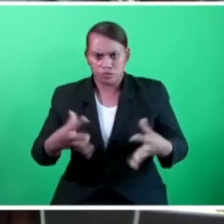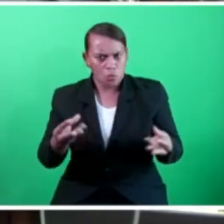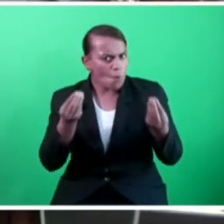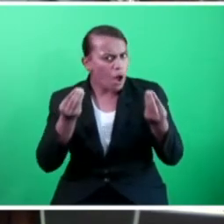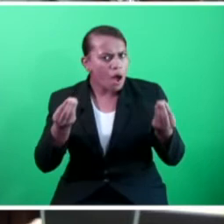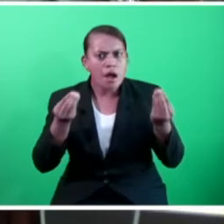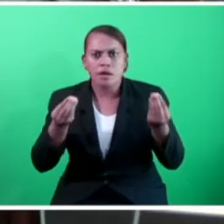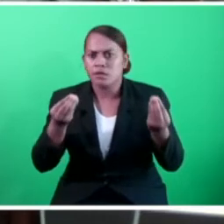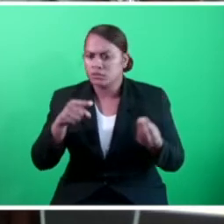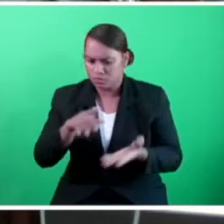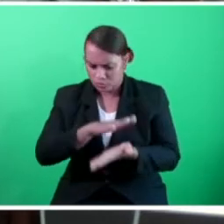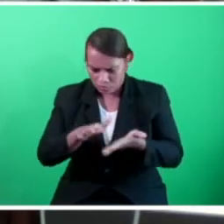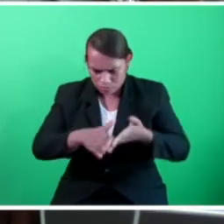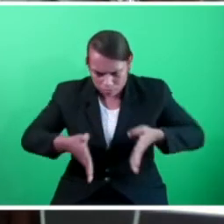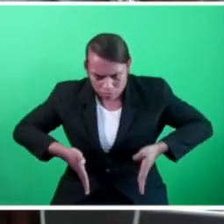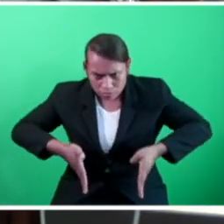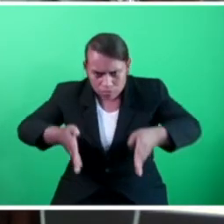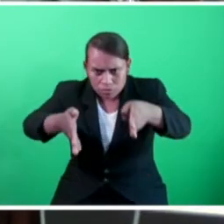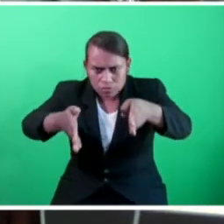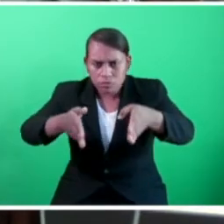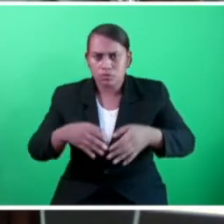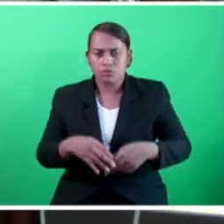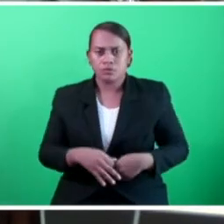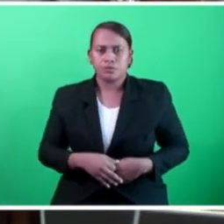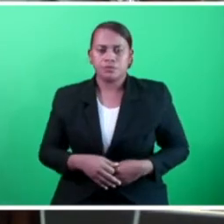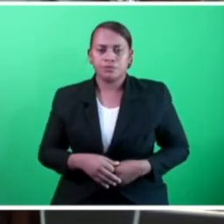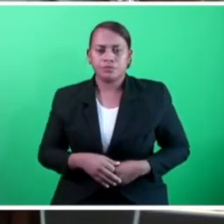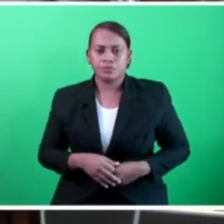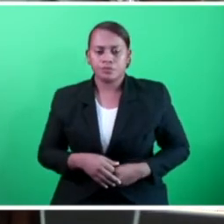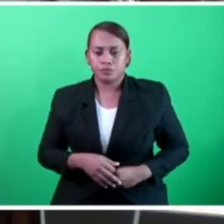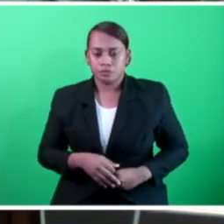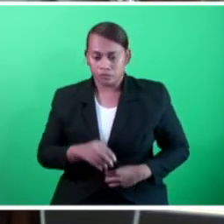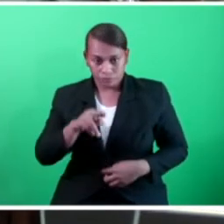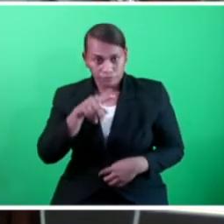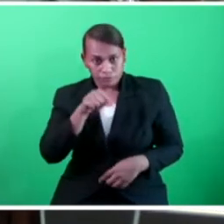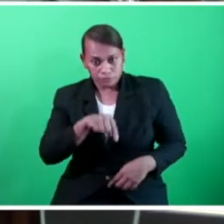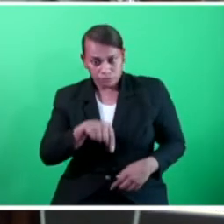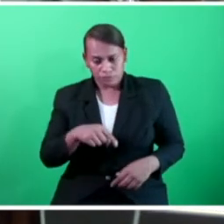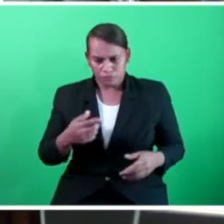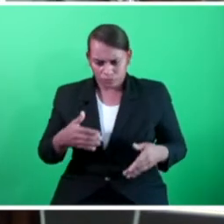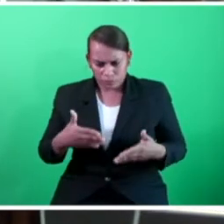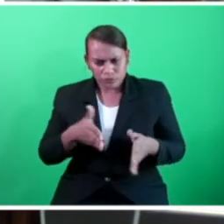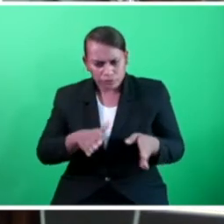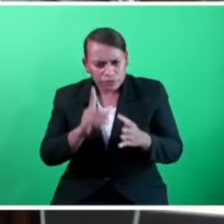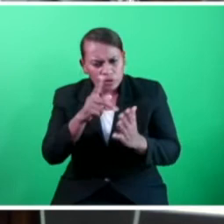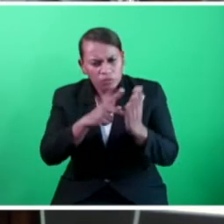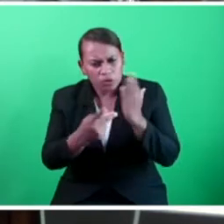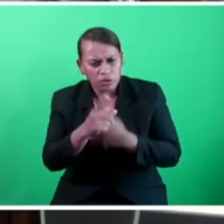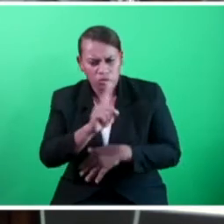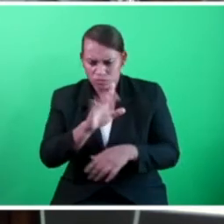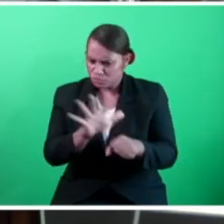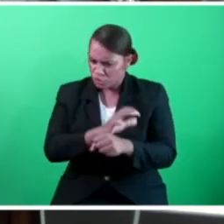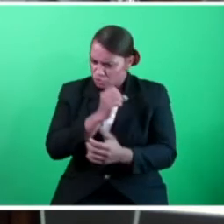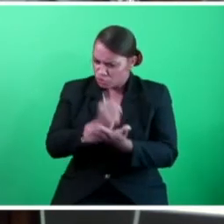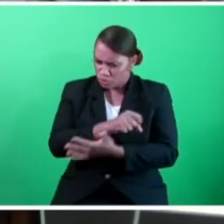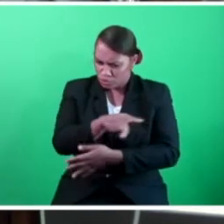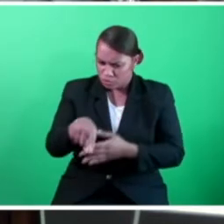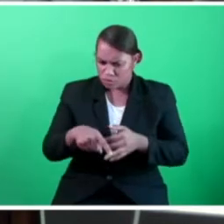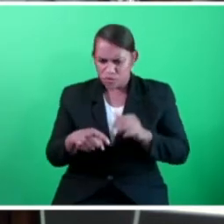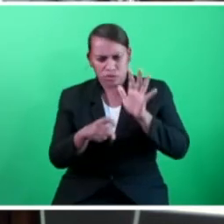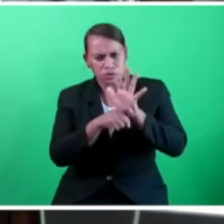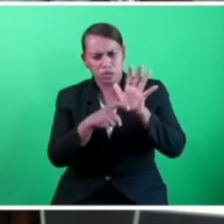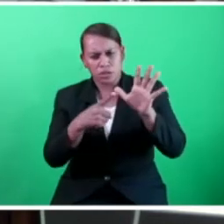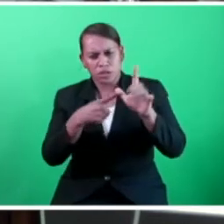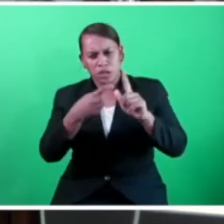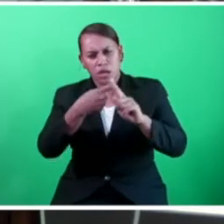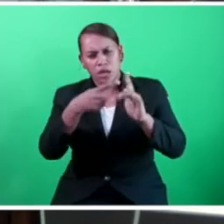basically freeing Rekereke town from any flooding. You must have heard Mr. Speaker say Rekereke town was submerged in water for